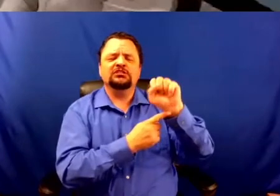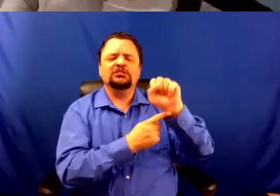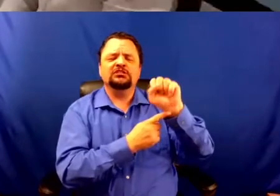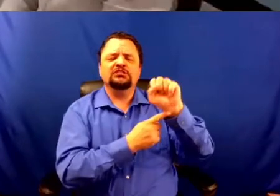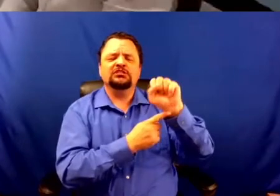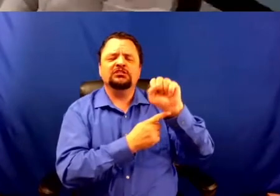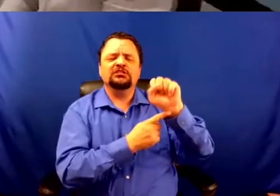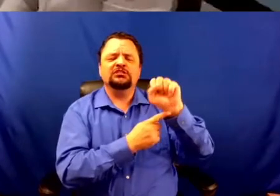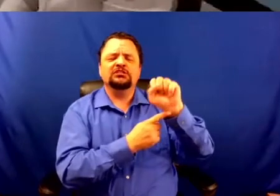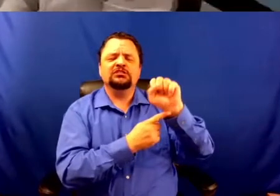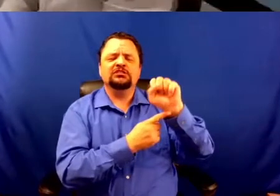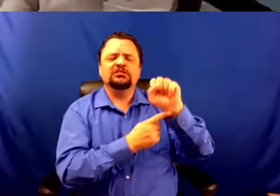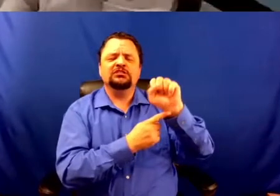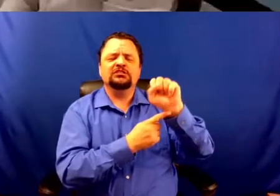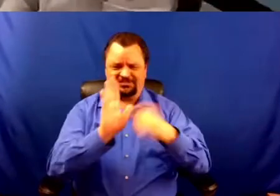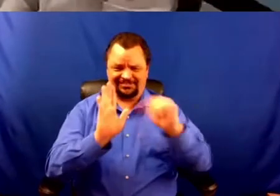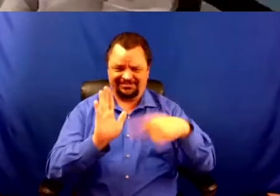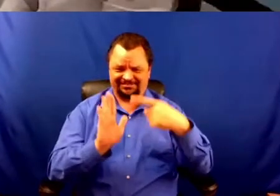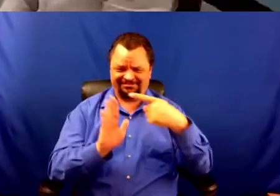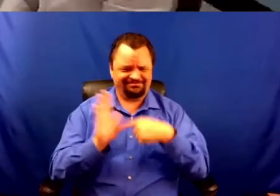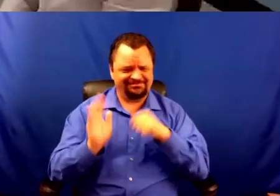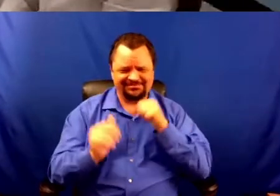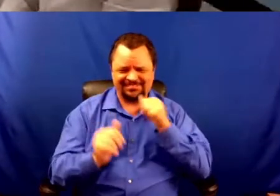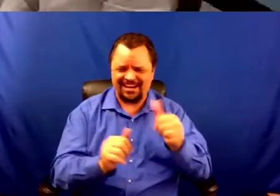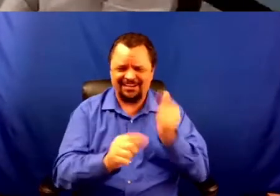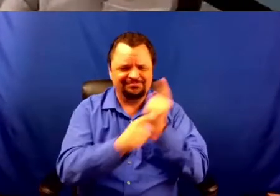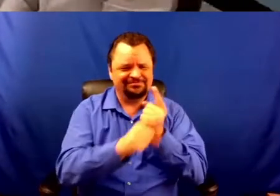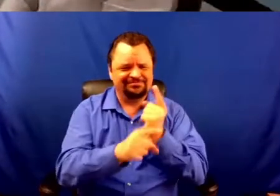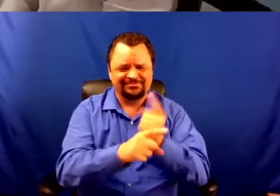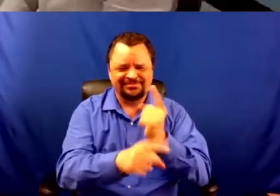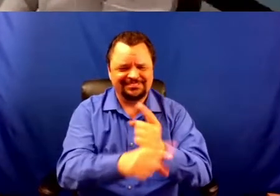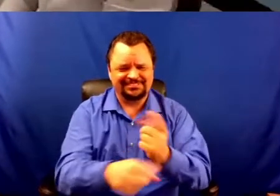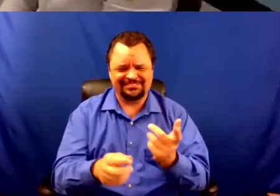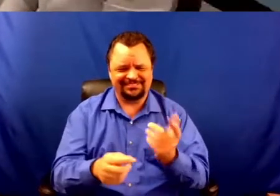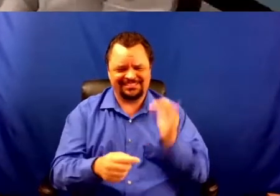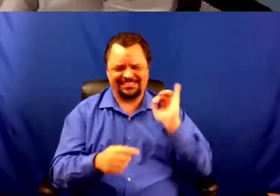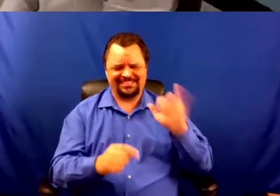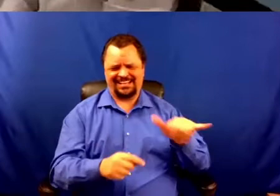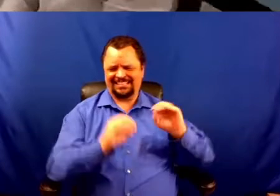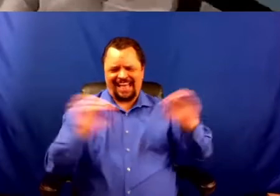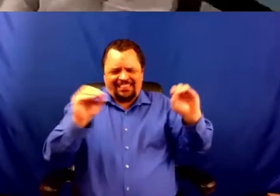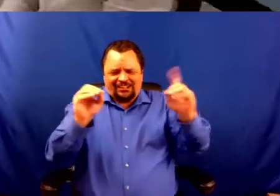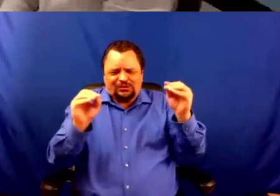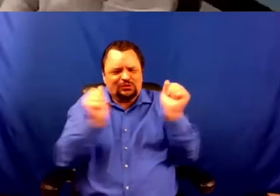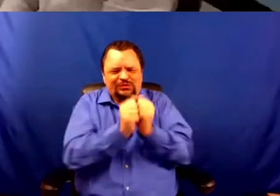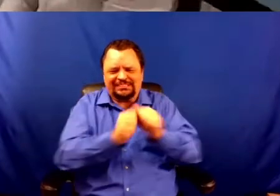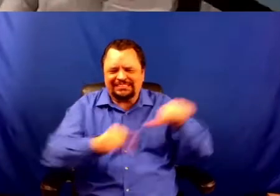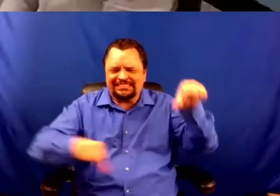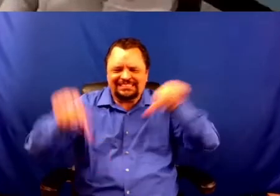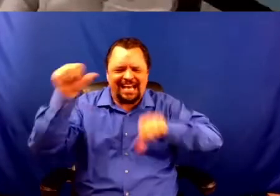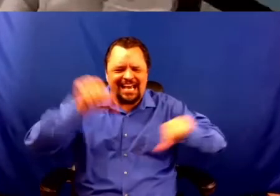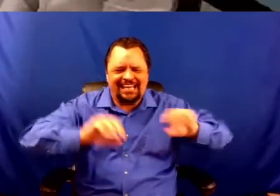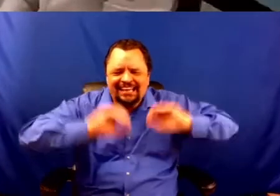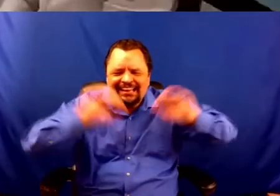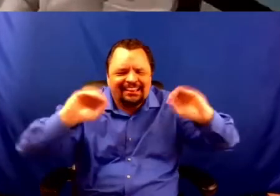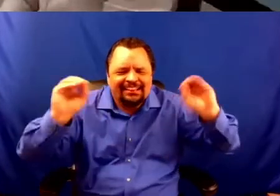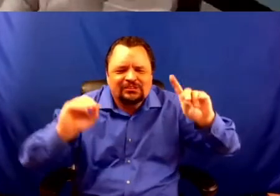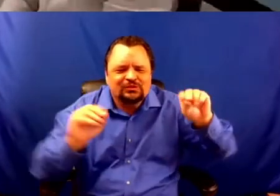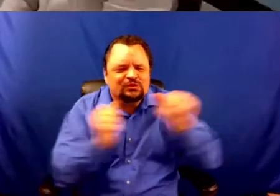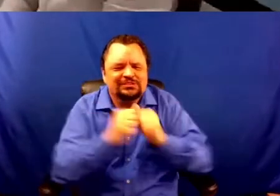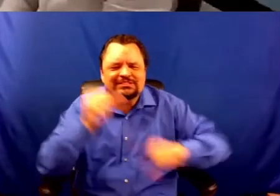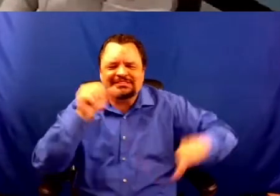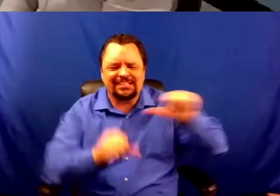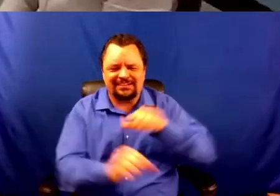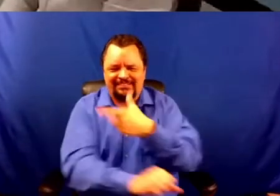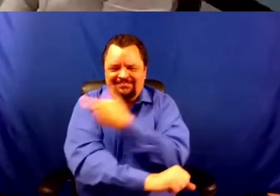That has nothing to do with the science, has nothing to do with the vaccines. That's a totally separate and independent